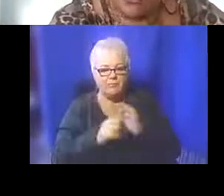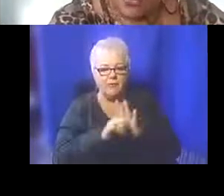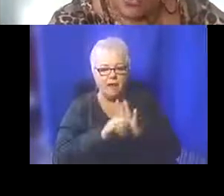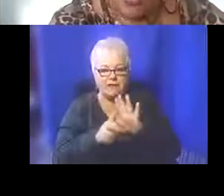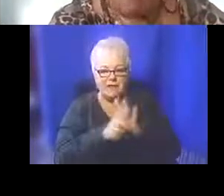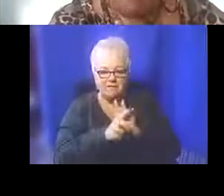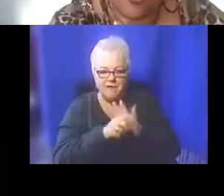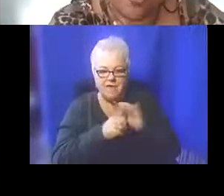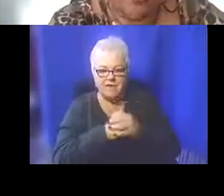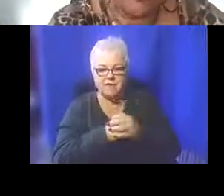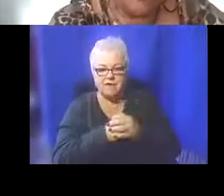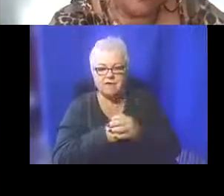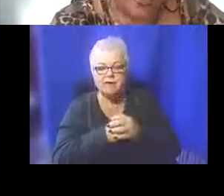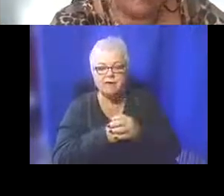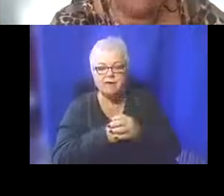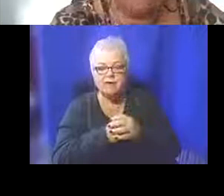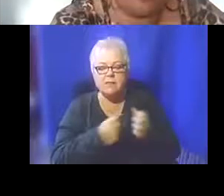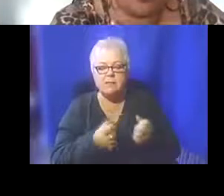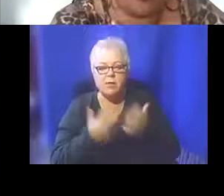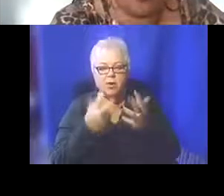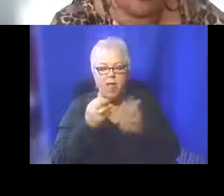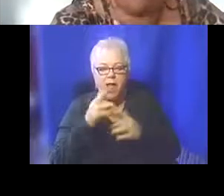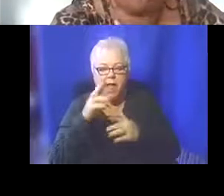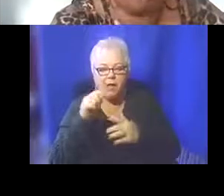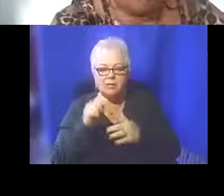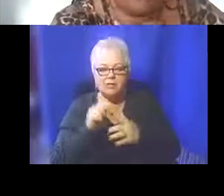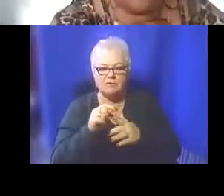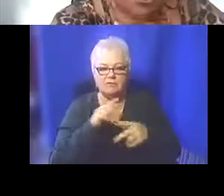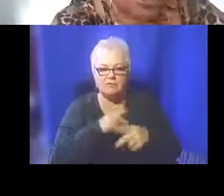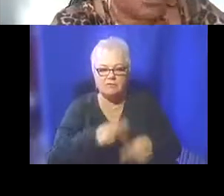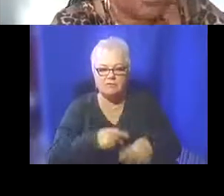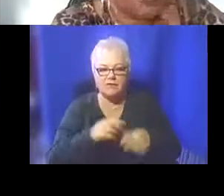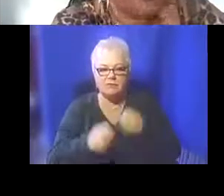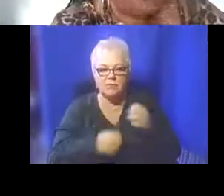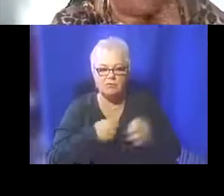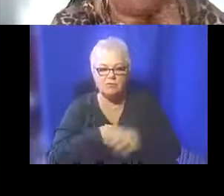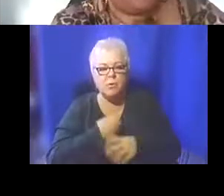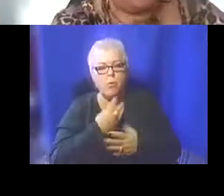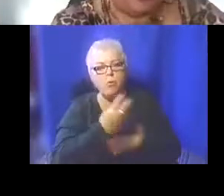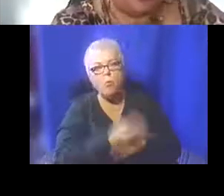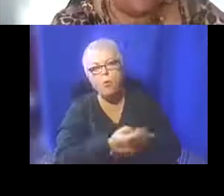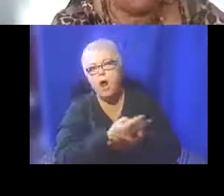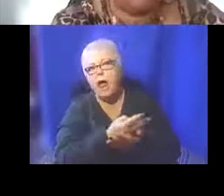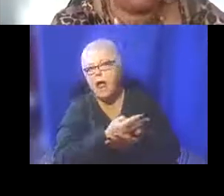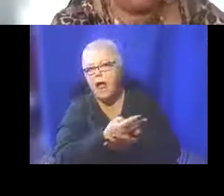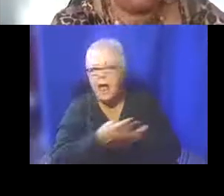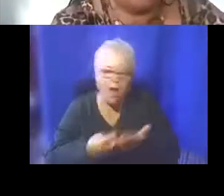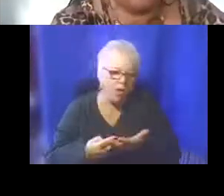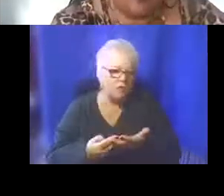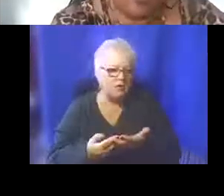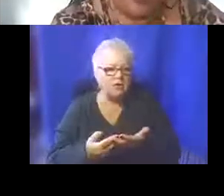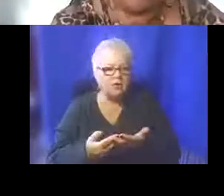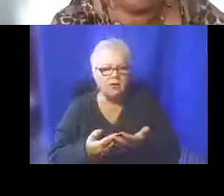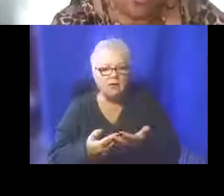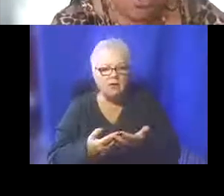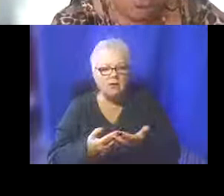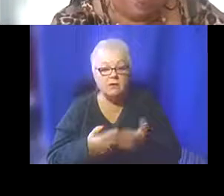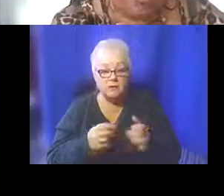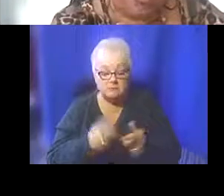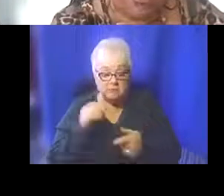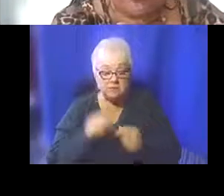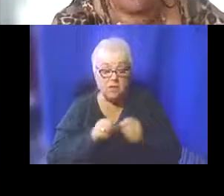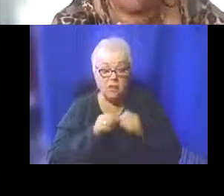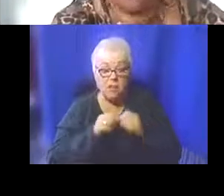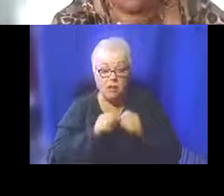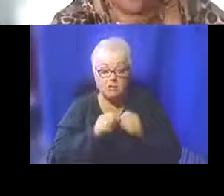still. Burnout is a state of physical and emotional exhaustion. It can occur when you experience